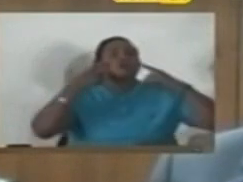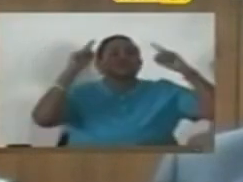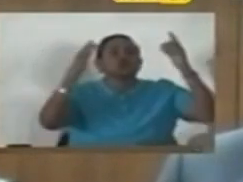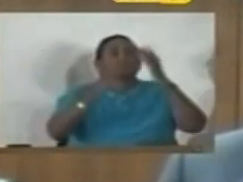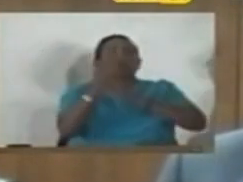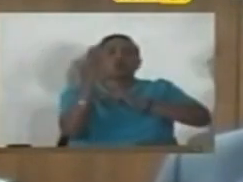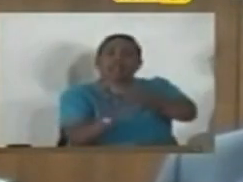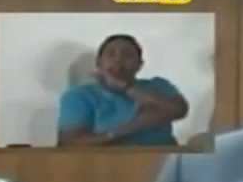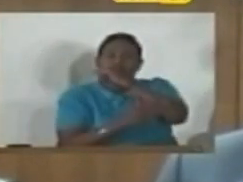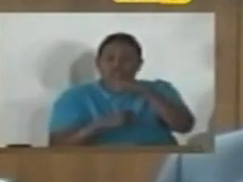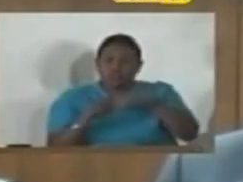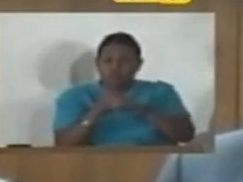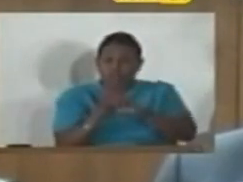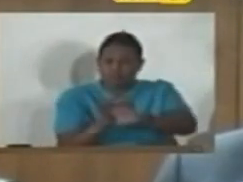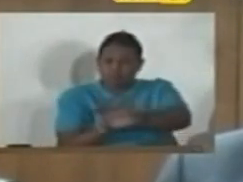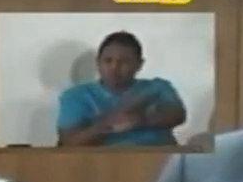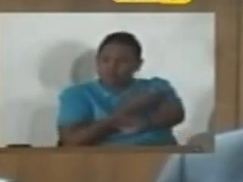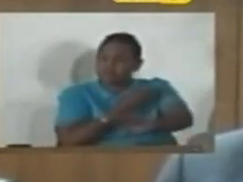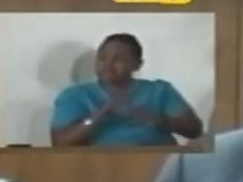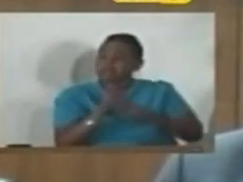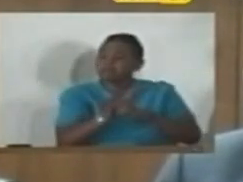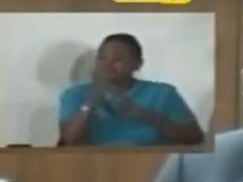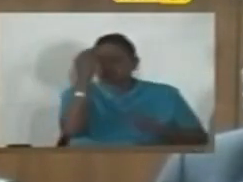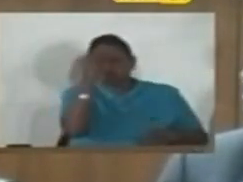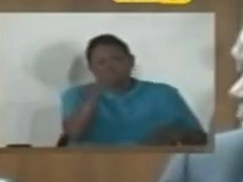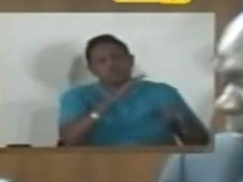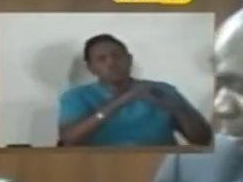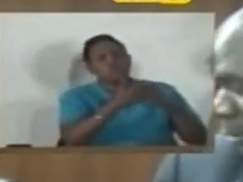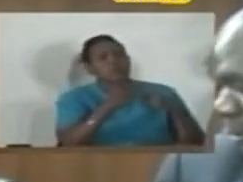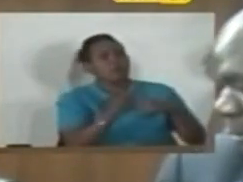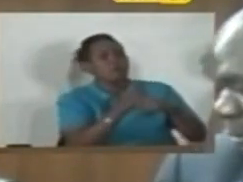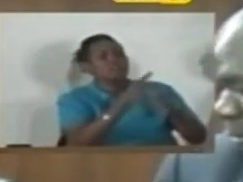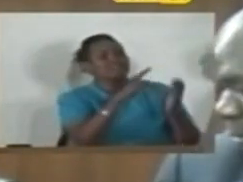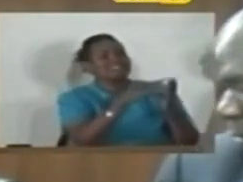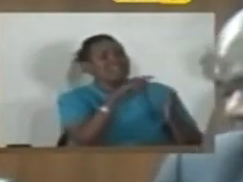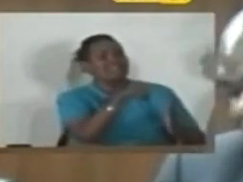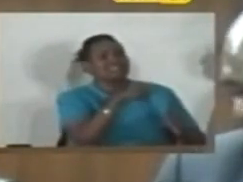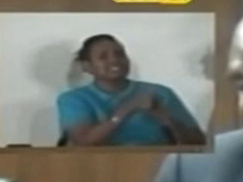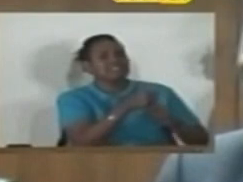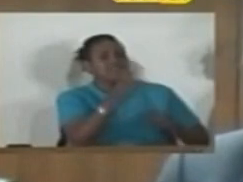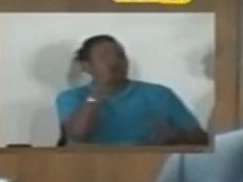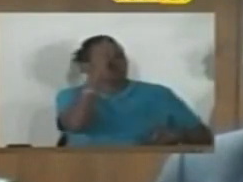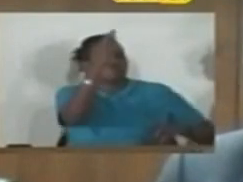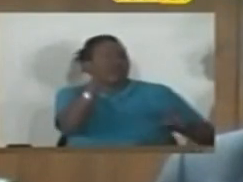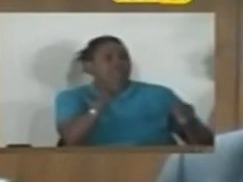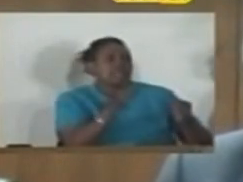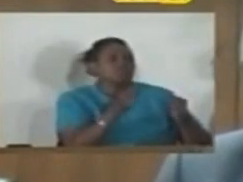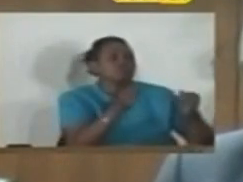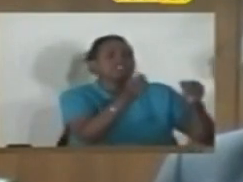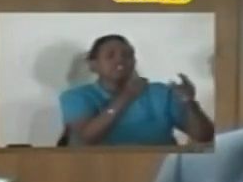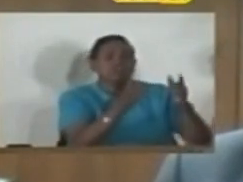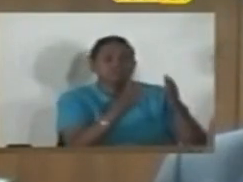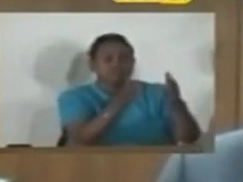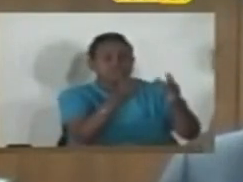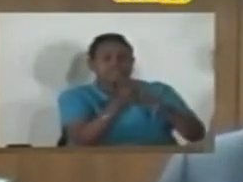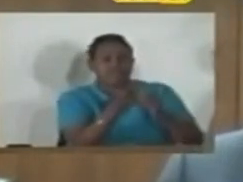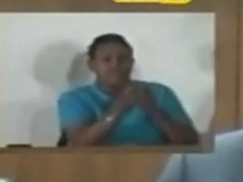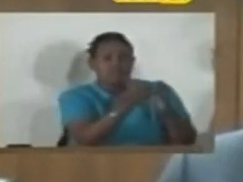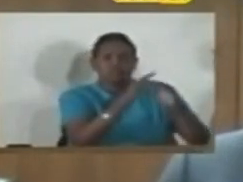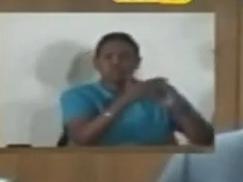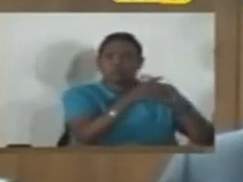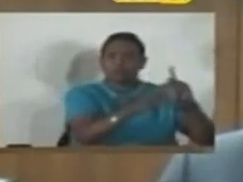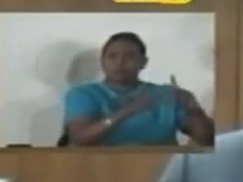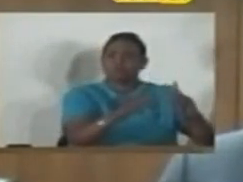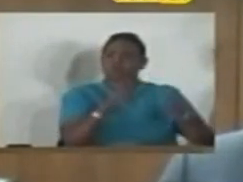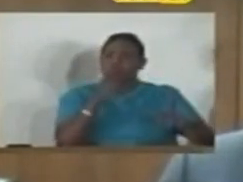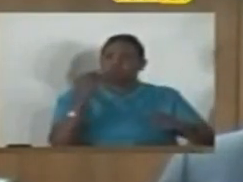improvement. The Ministry has mandated the Jamaica Productivity Center to create a strategic direction that helps Jamaica to